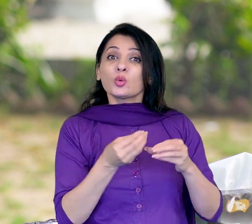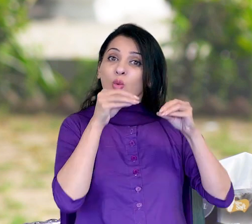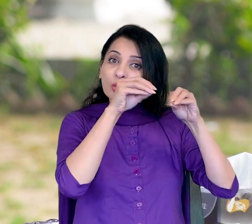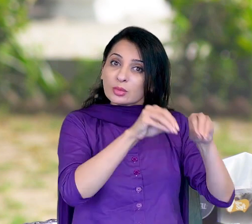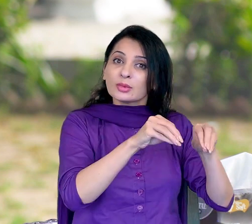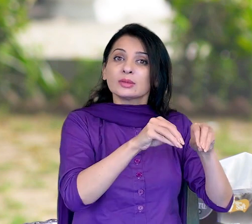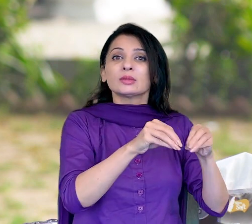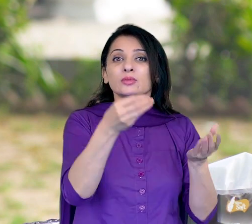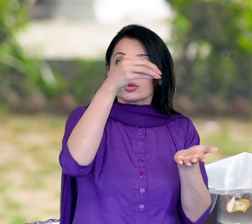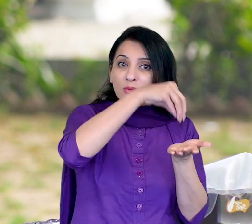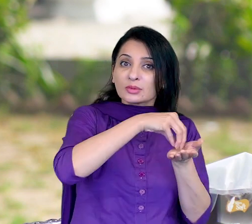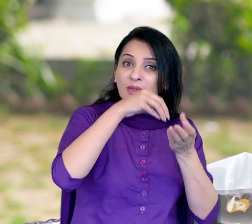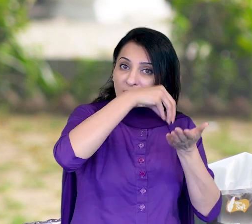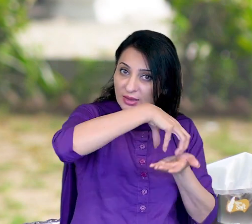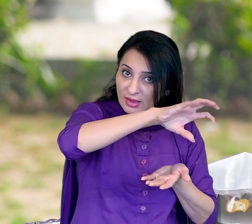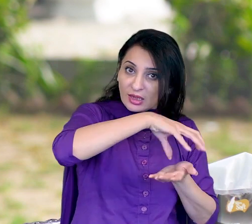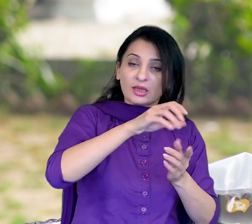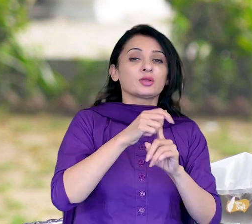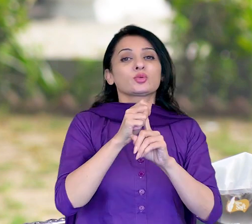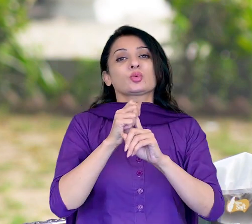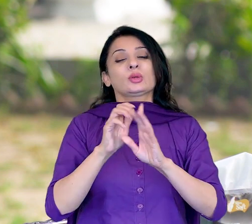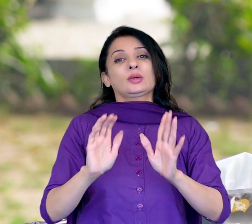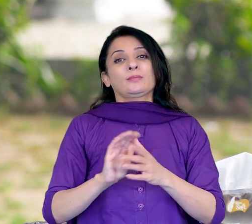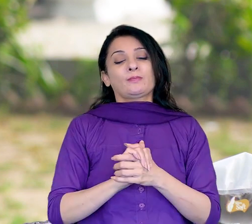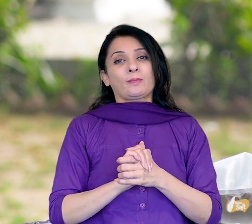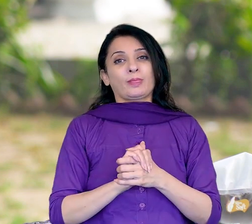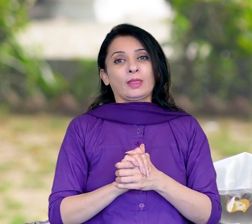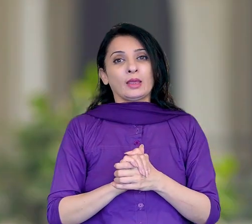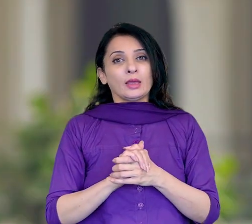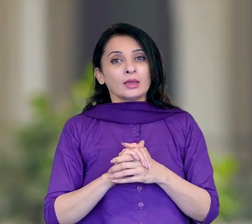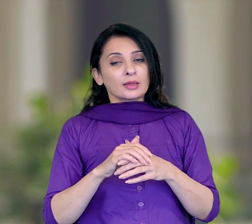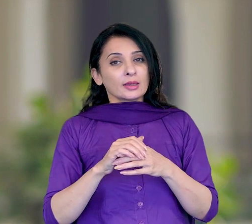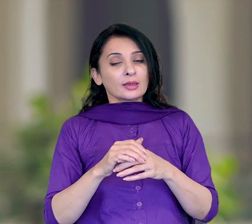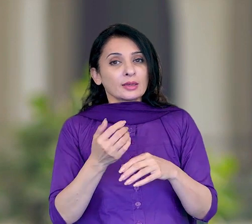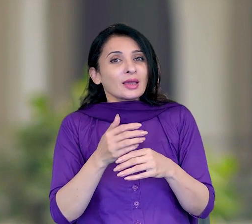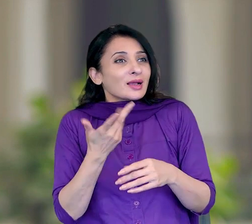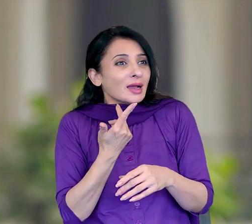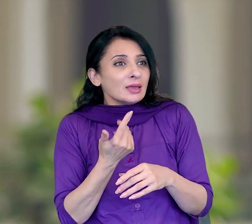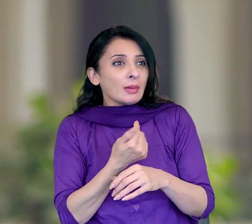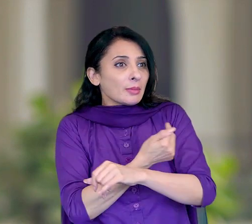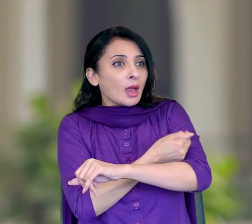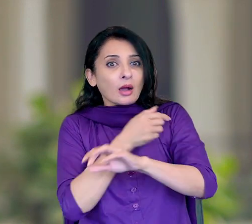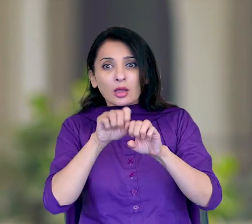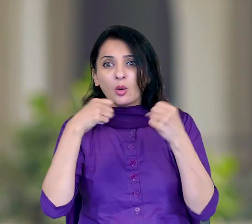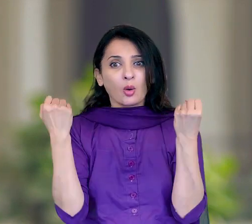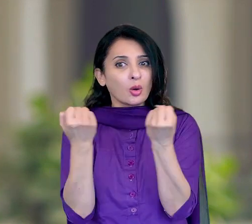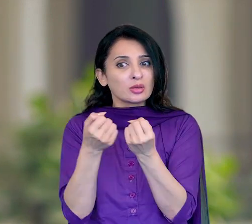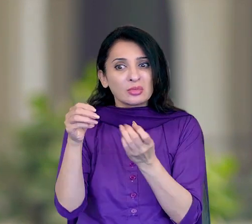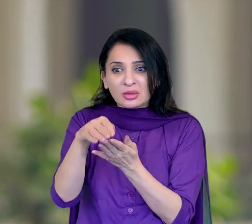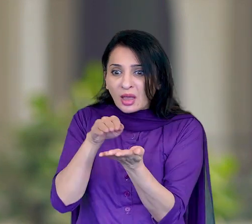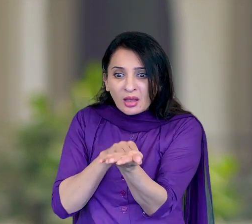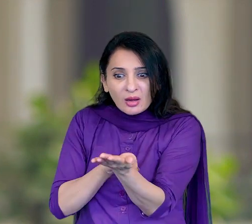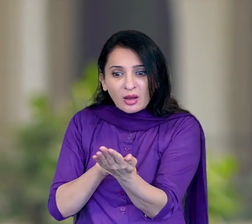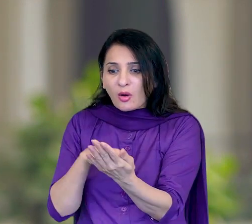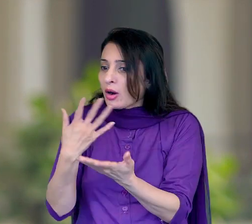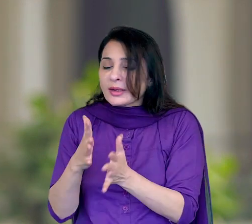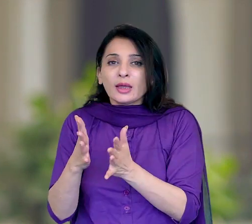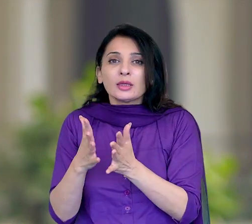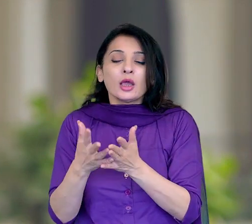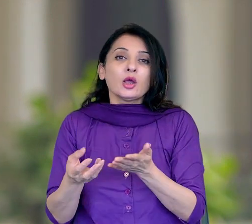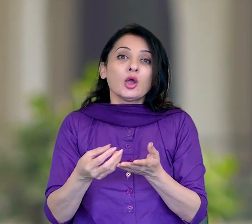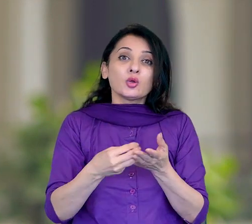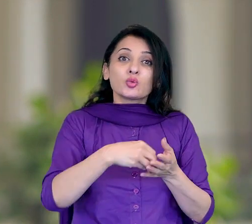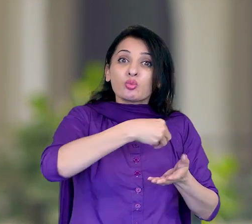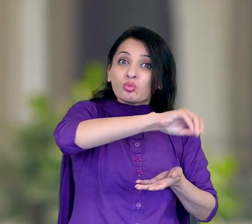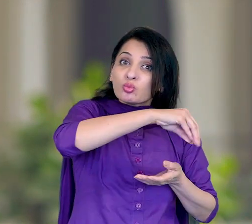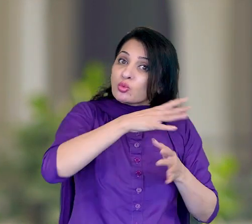records manual? No benefits, because the data would be so much to collate. Data was scattered all over the